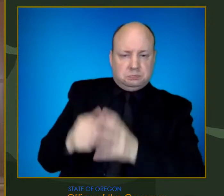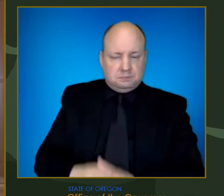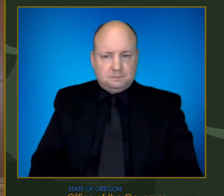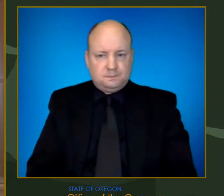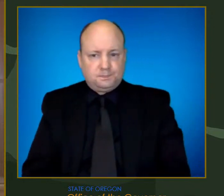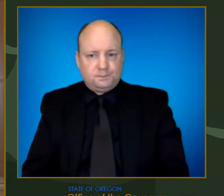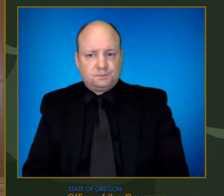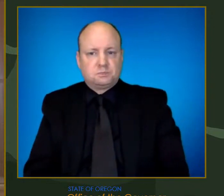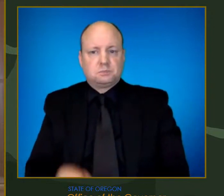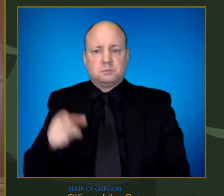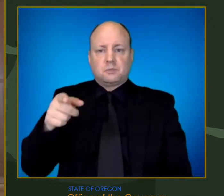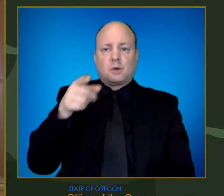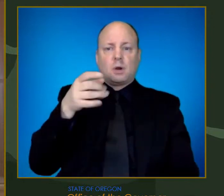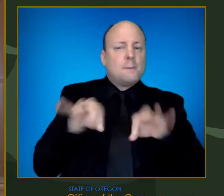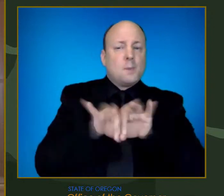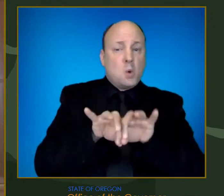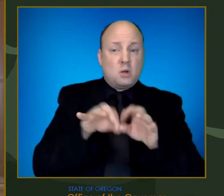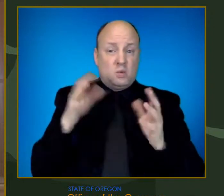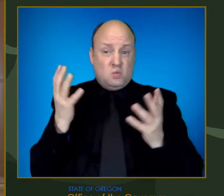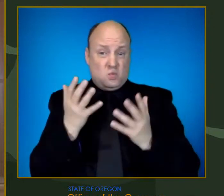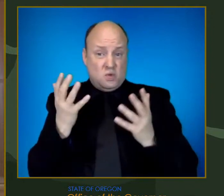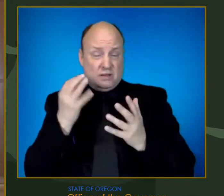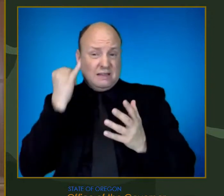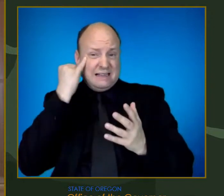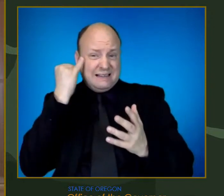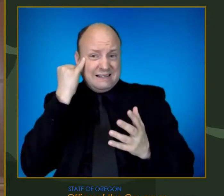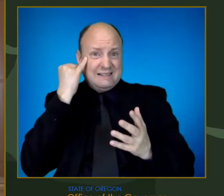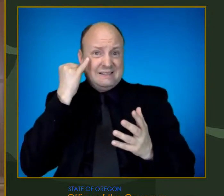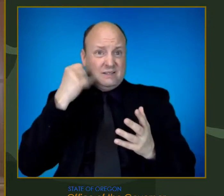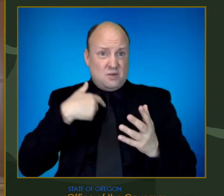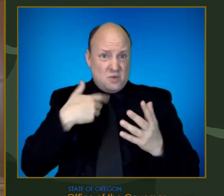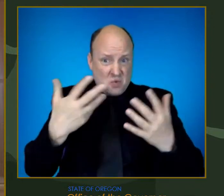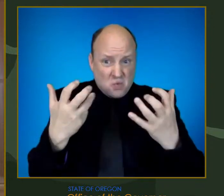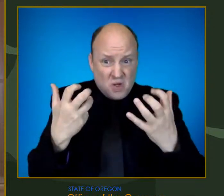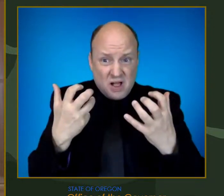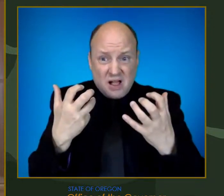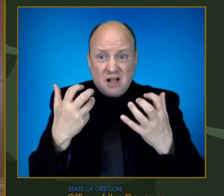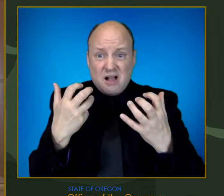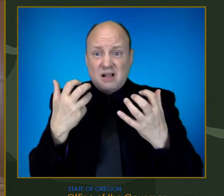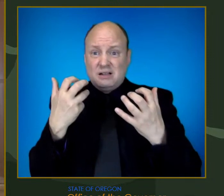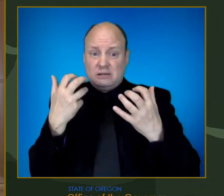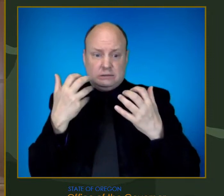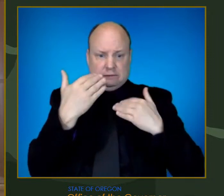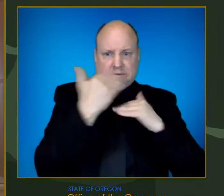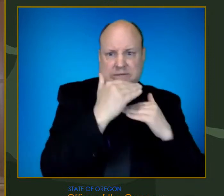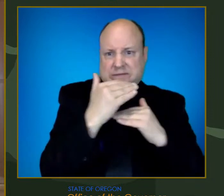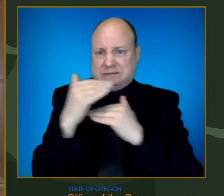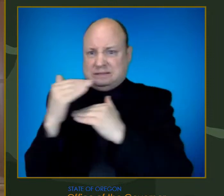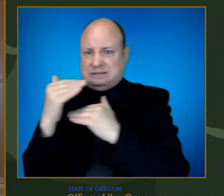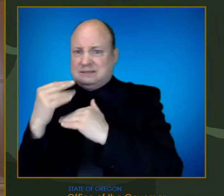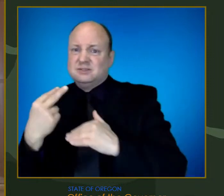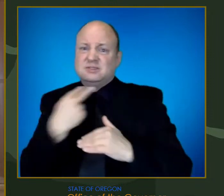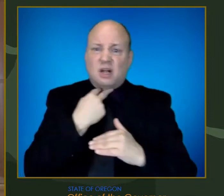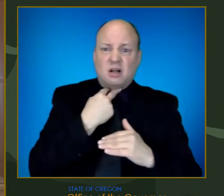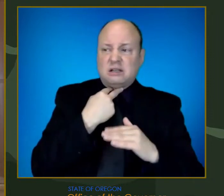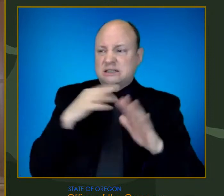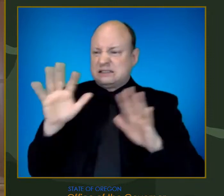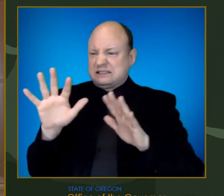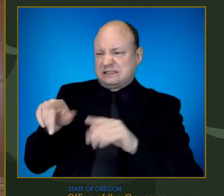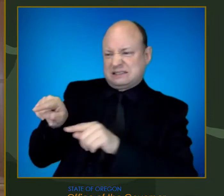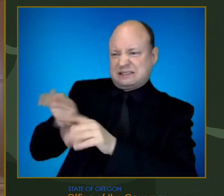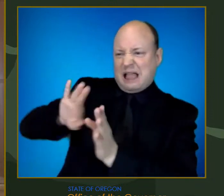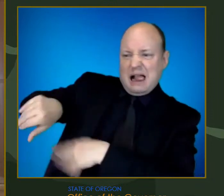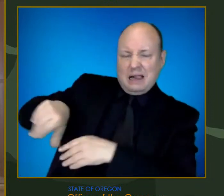we want to lift the safety restrictions that the pandemic has forced upon us, that we